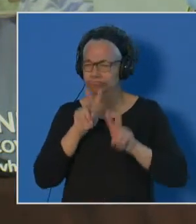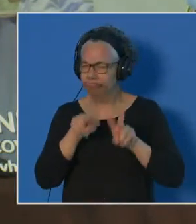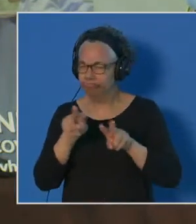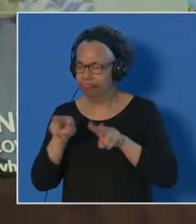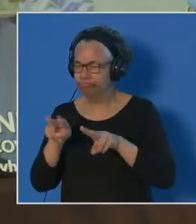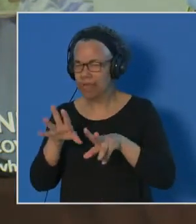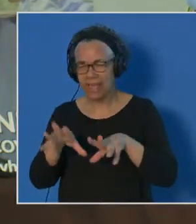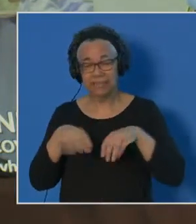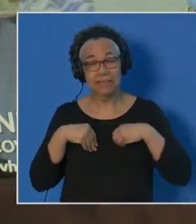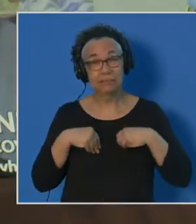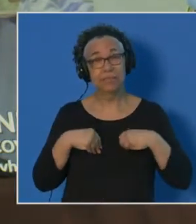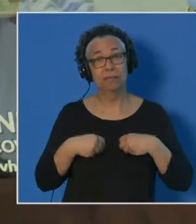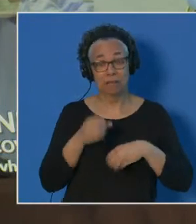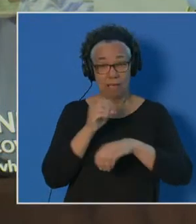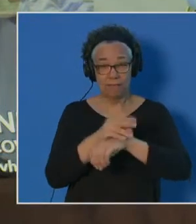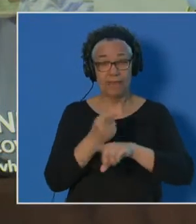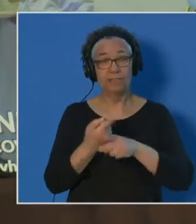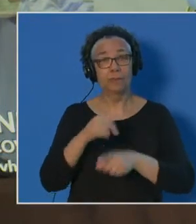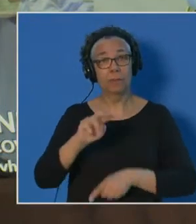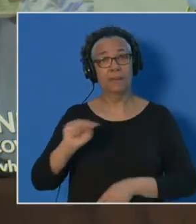advice from the Ministry of Health, and that is actually